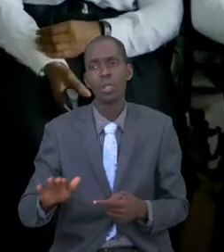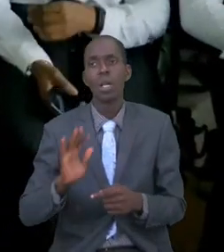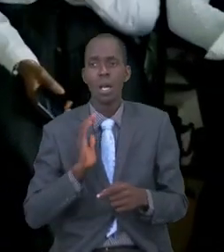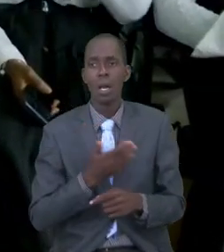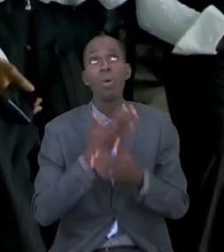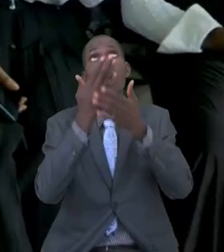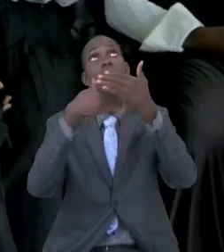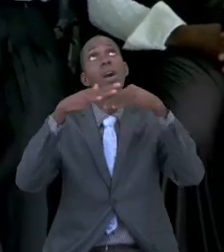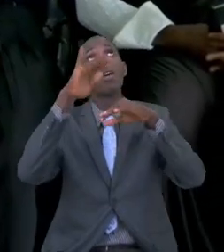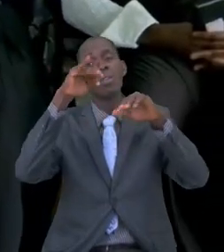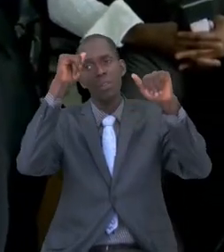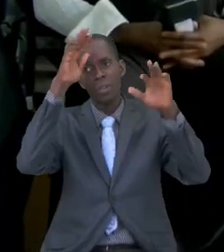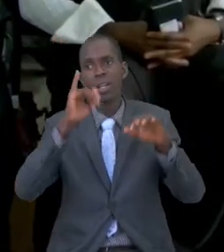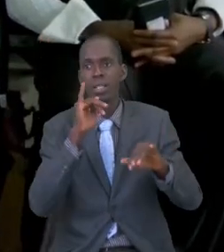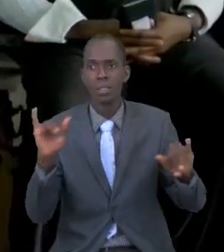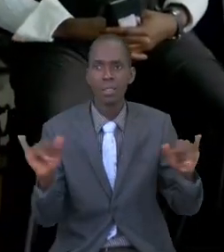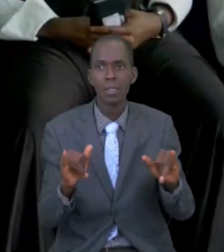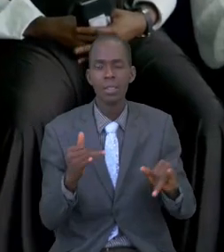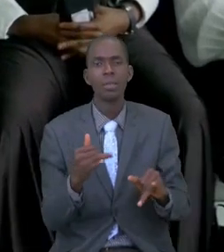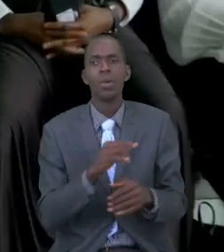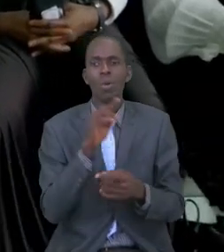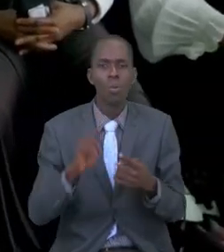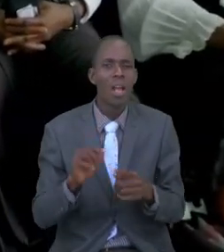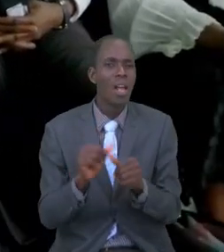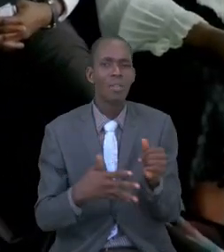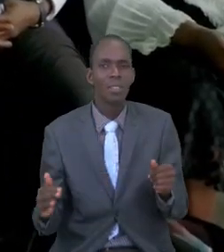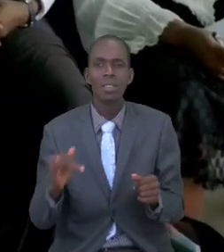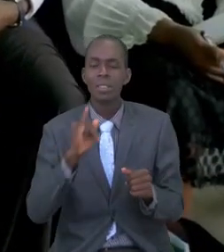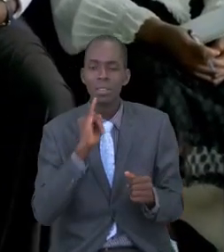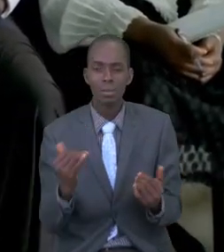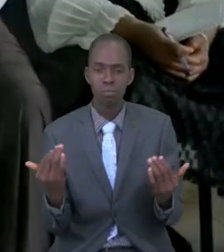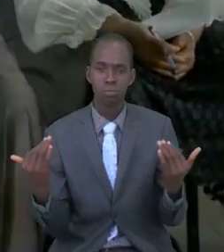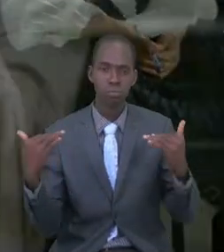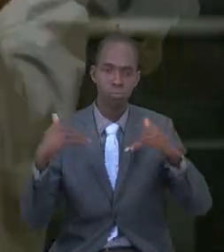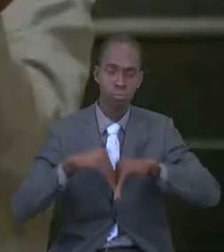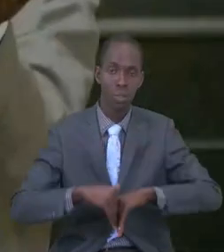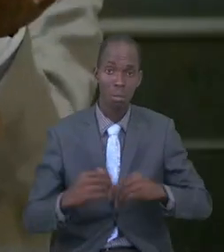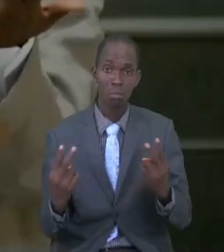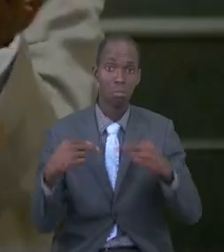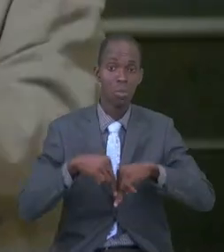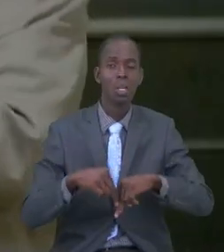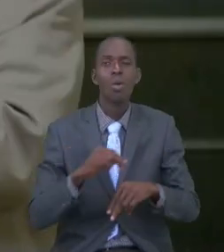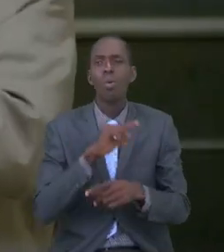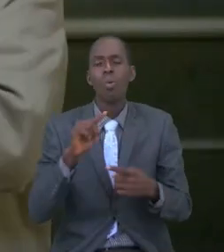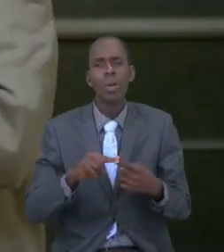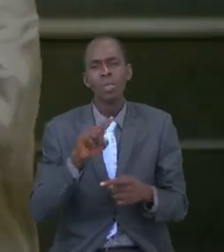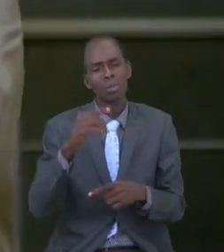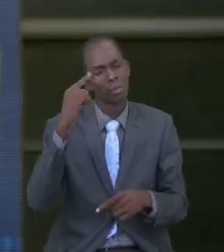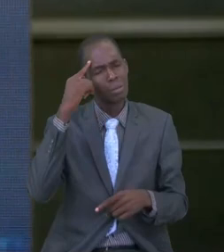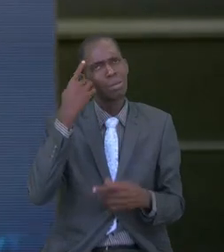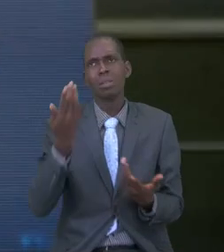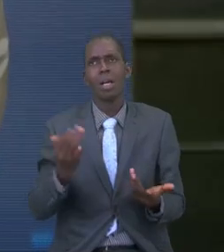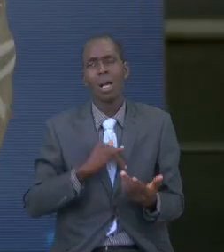same. When everything is down, and when everything has collapsed, and when you think, I don't amount to